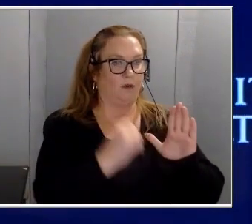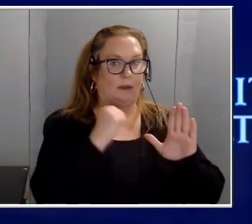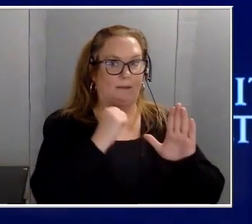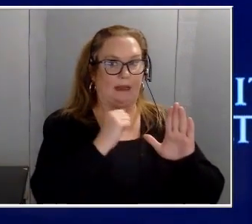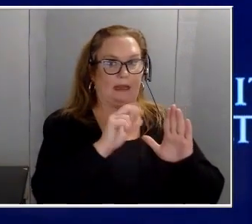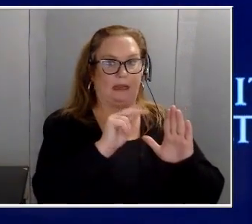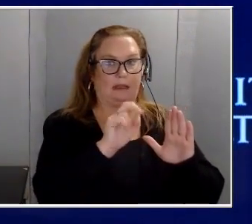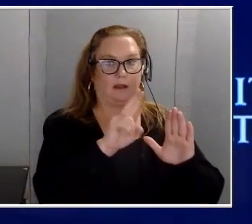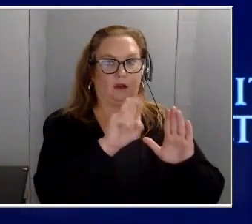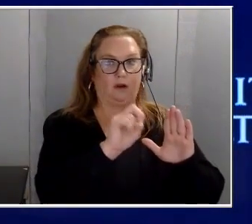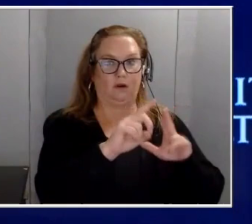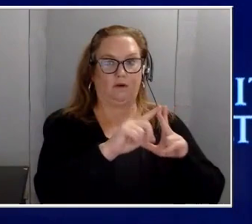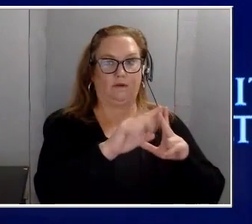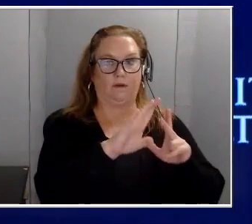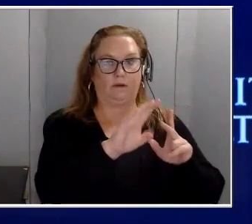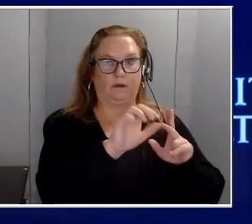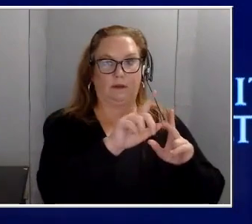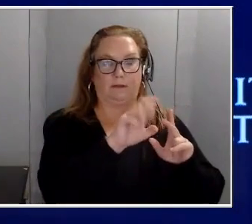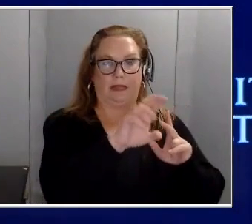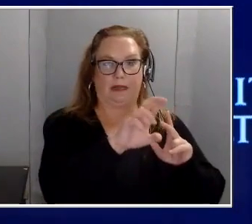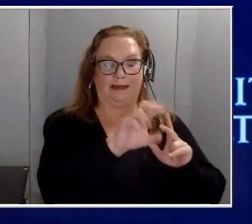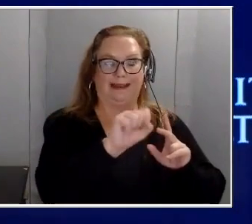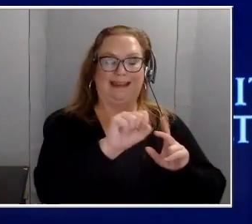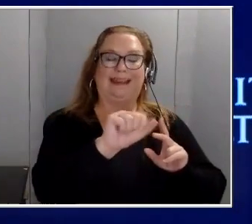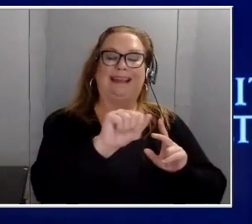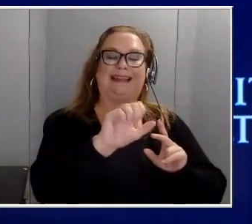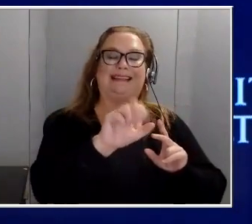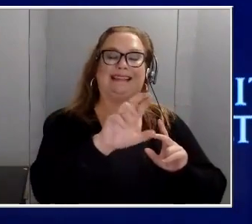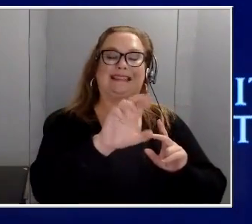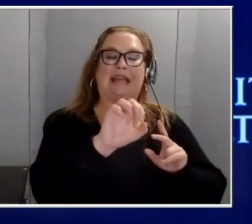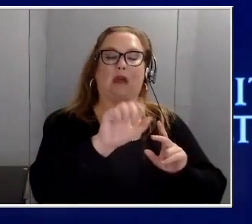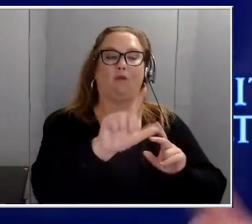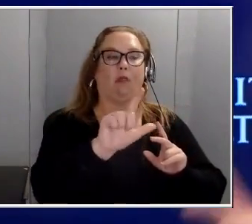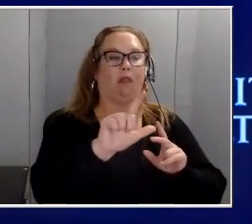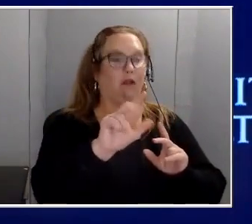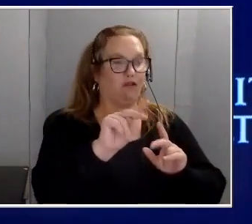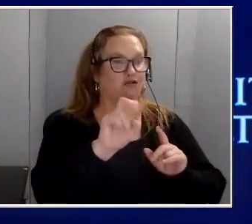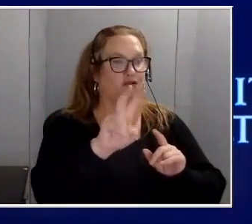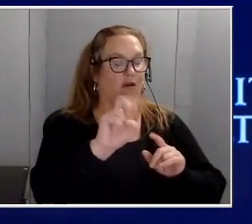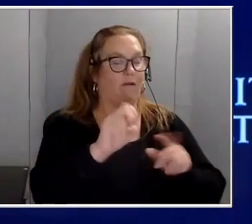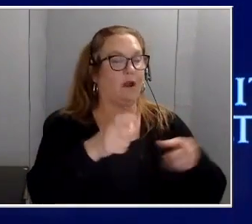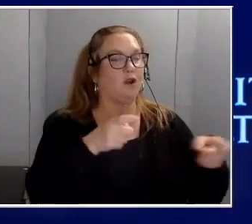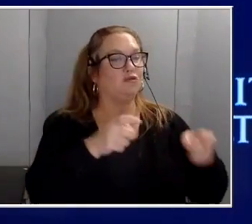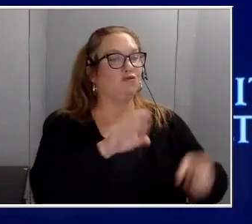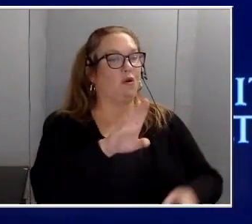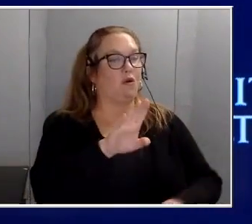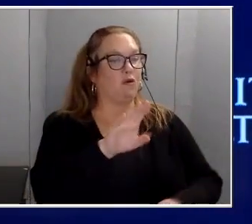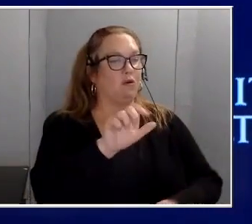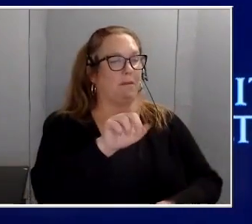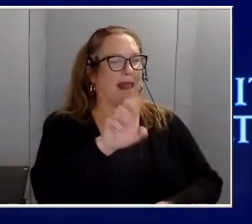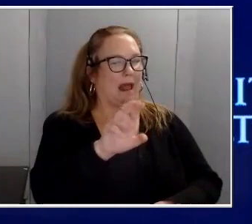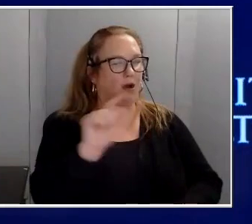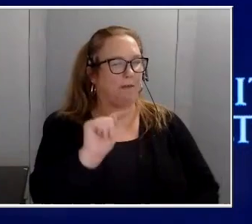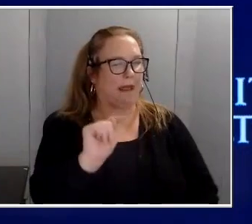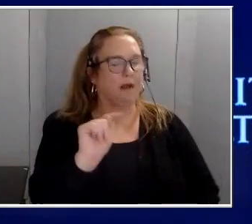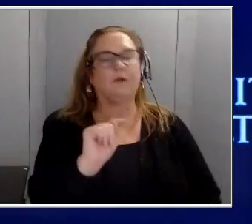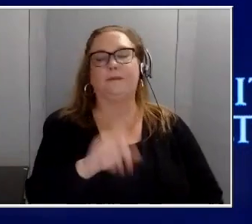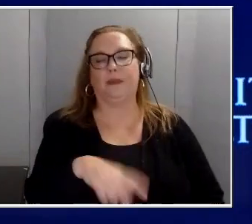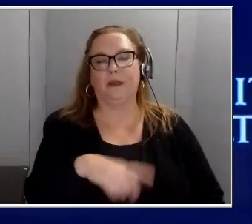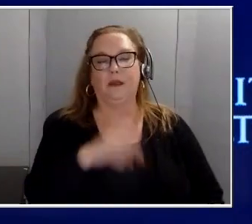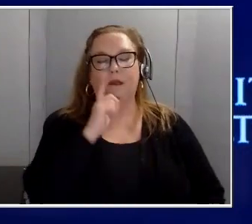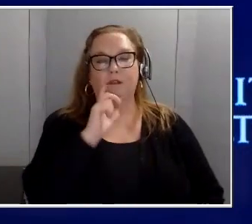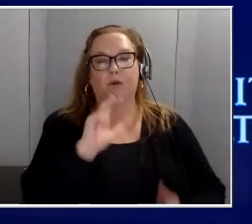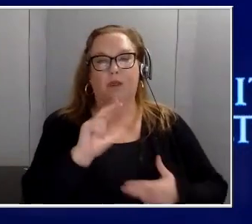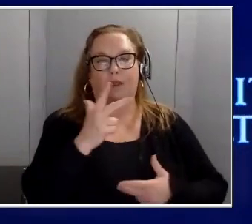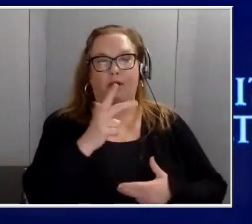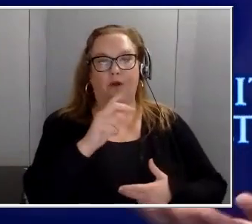to the bladder. So the sacral nerve roots help control bladder function. And so we place this lead along the S3, or third sacral